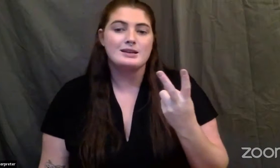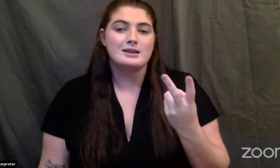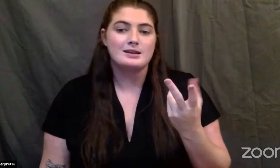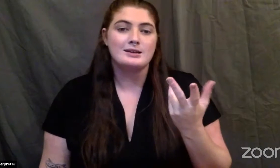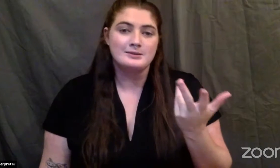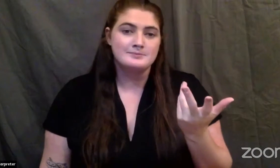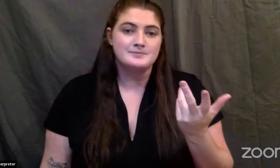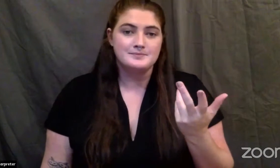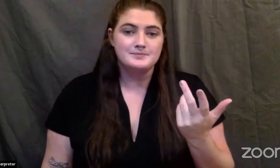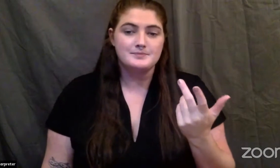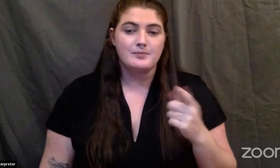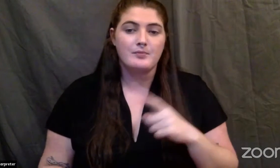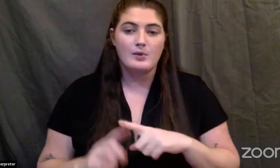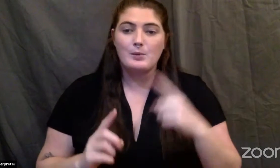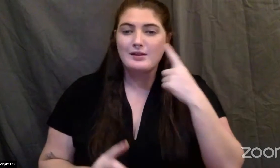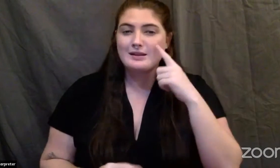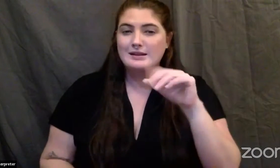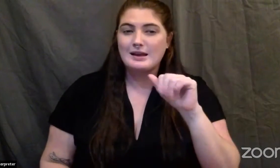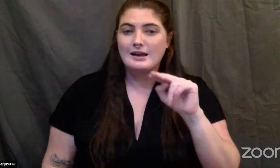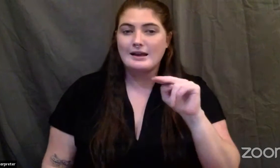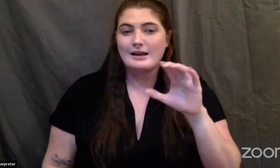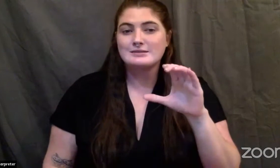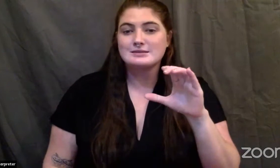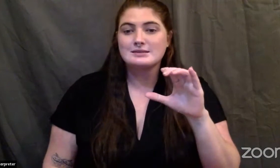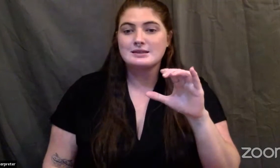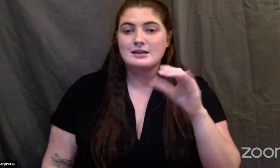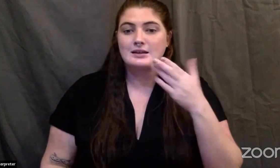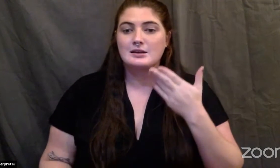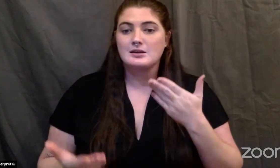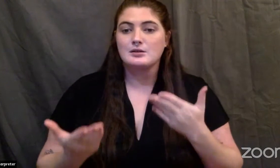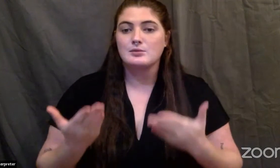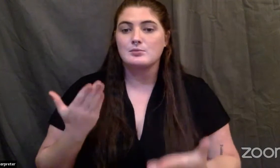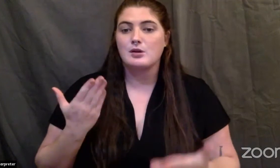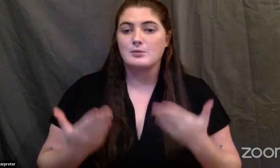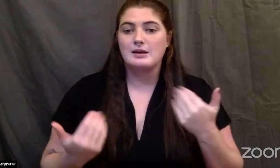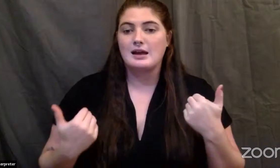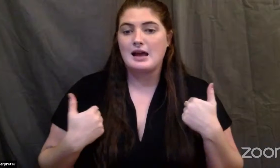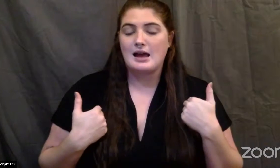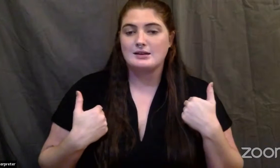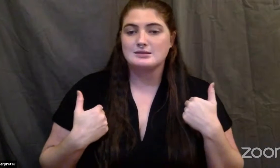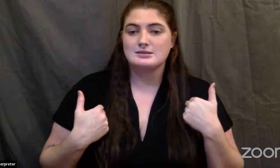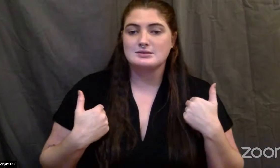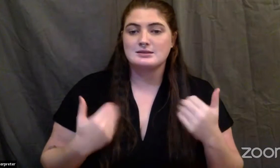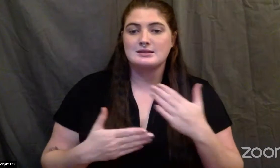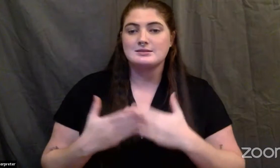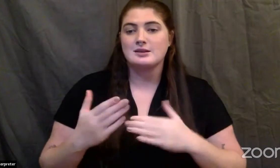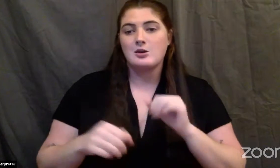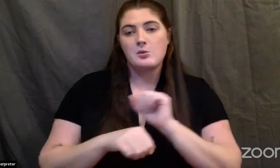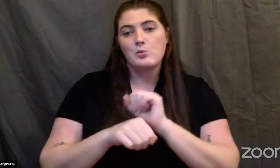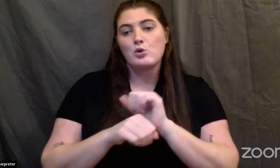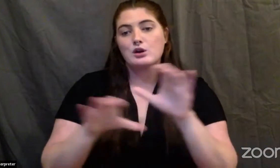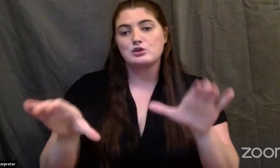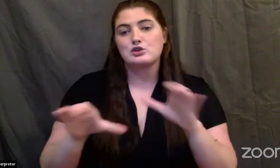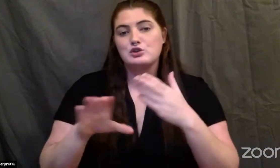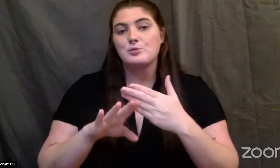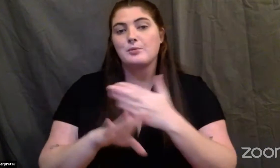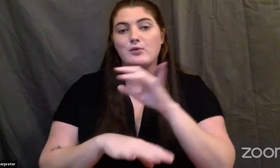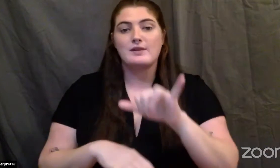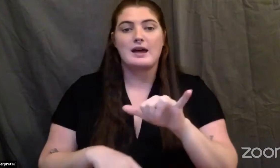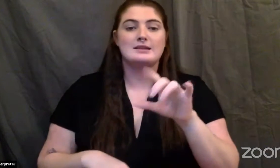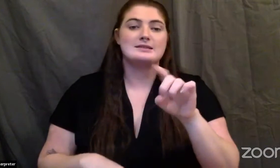I think the ANC probably has, you know, has some work to do before that December